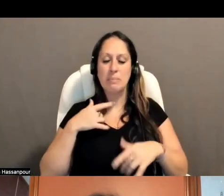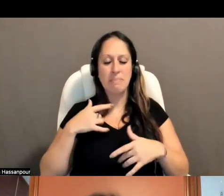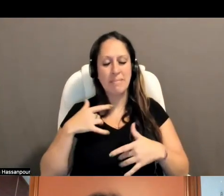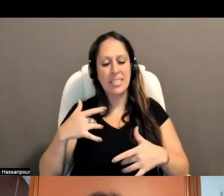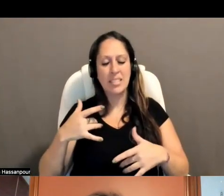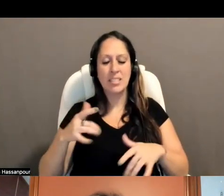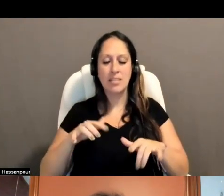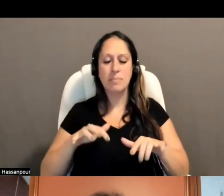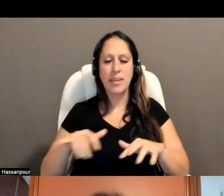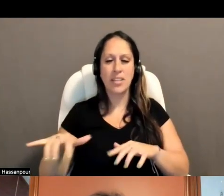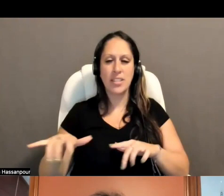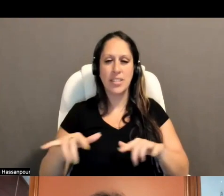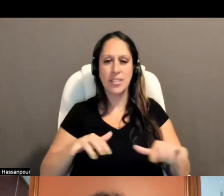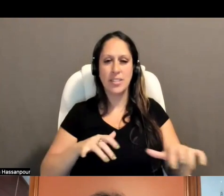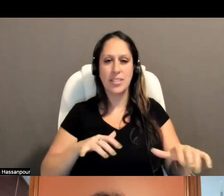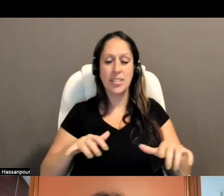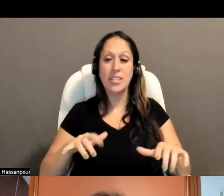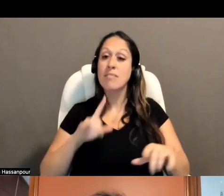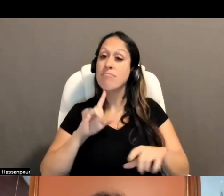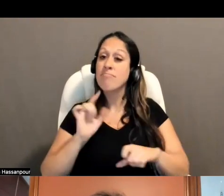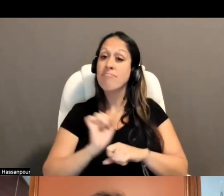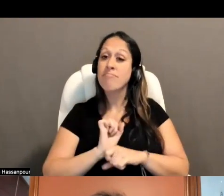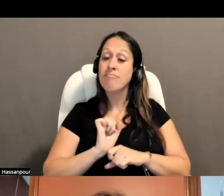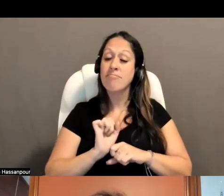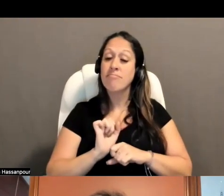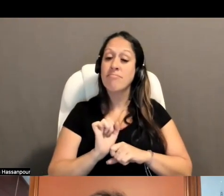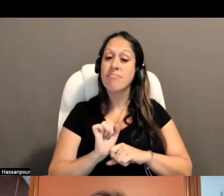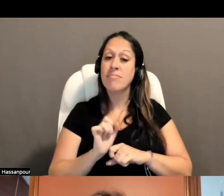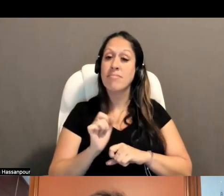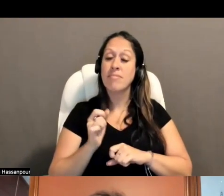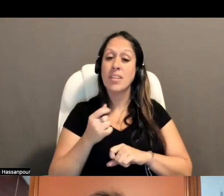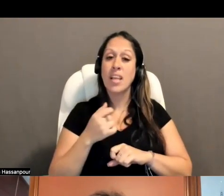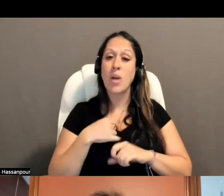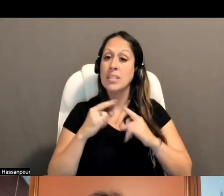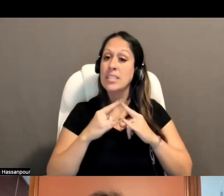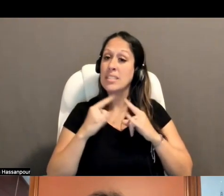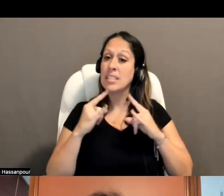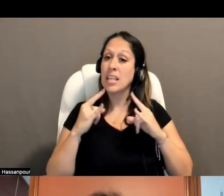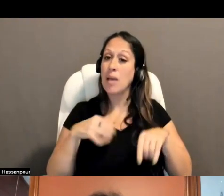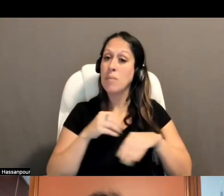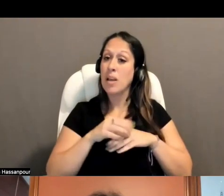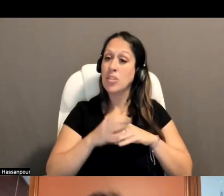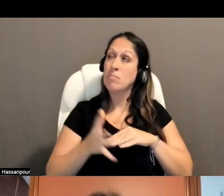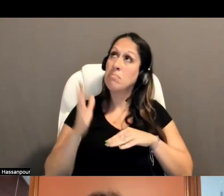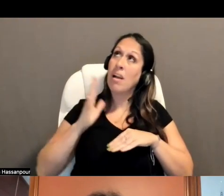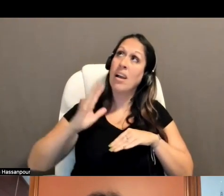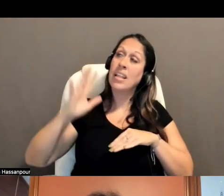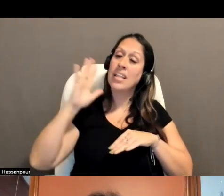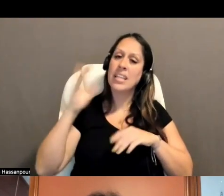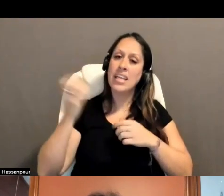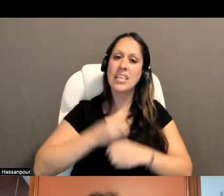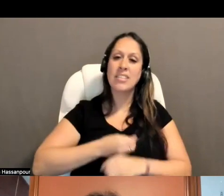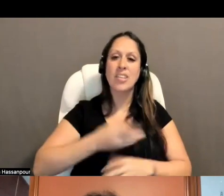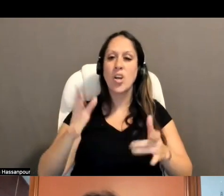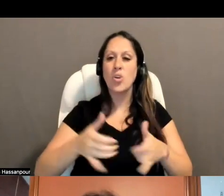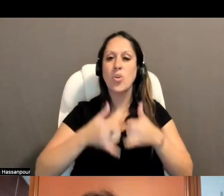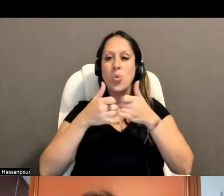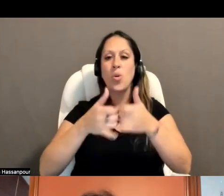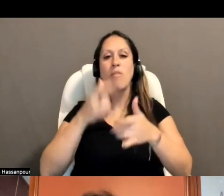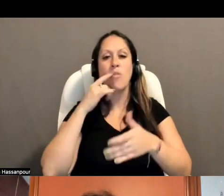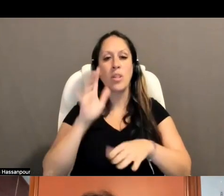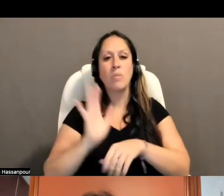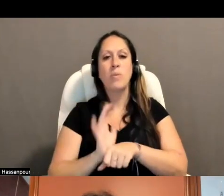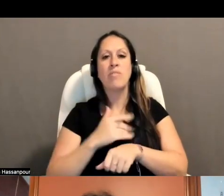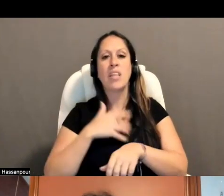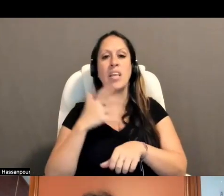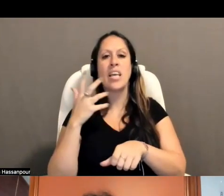Hmm. In fact, I was a camp counselor back in the day, and they gave out awards from the movies, so I